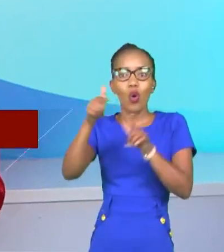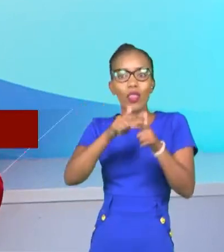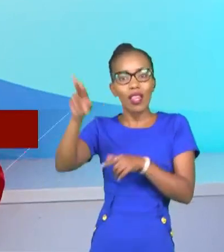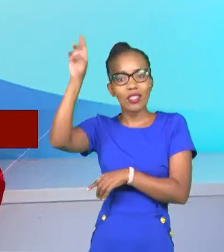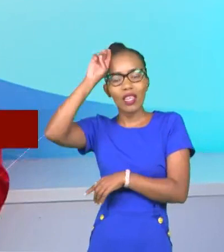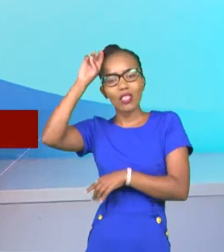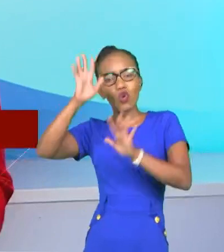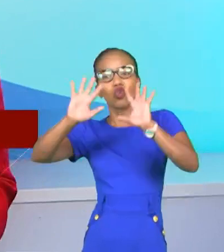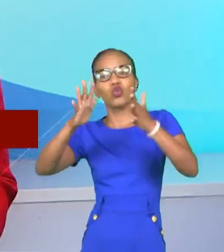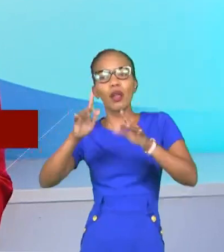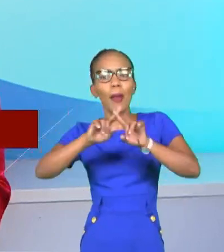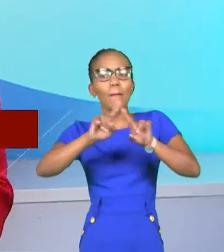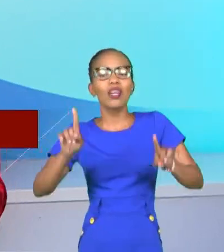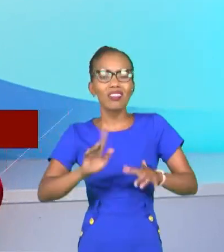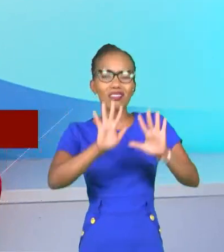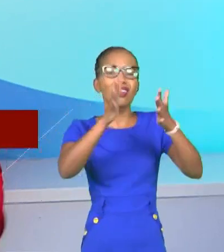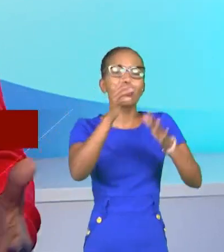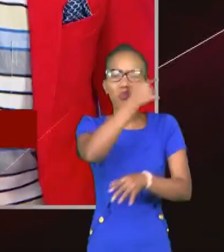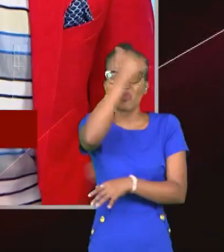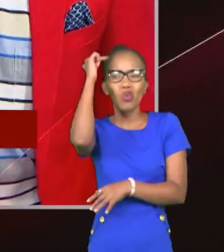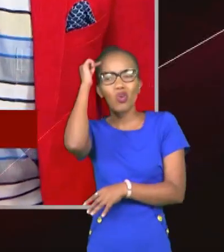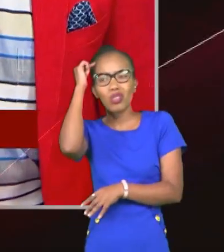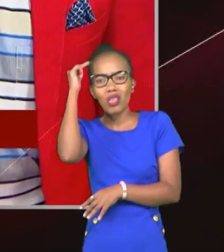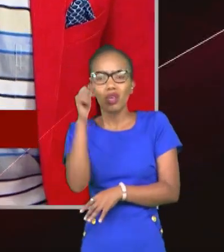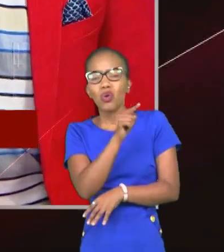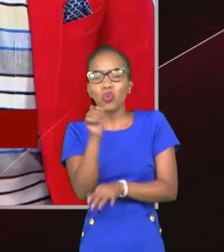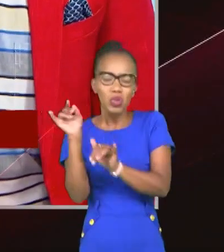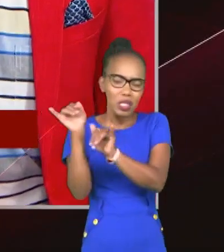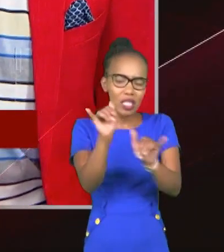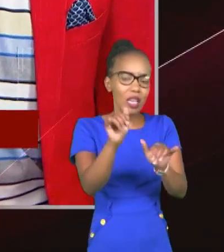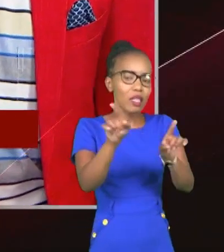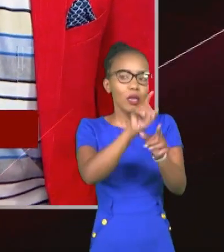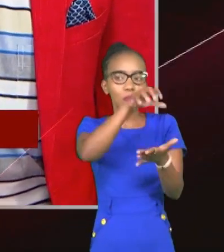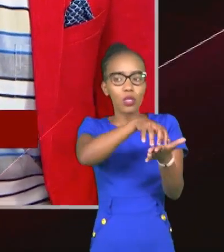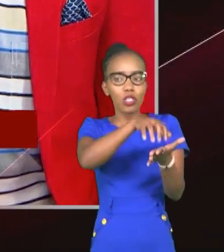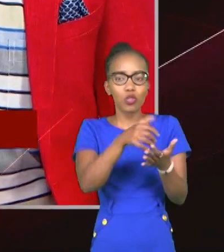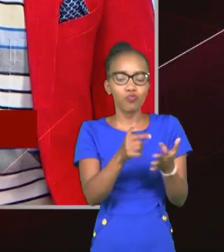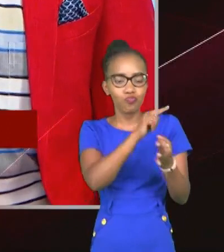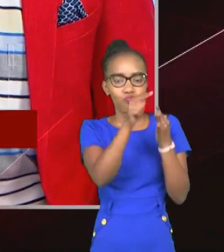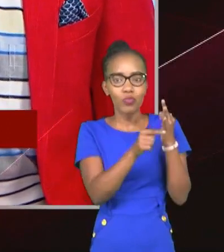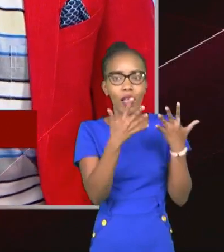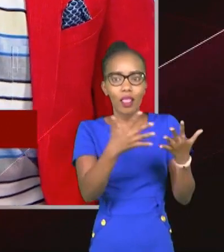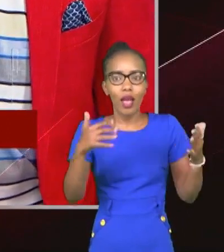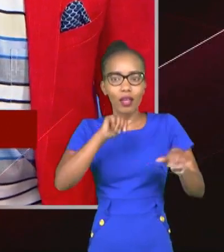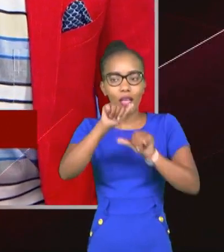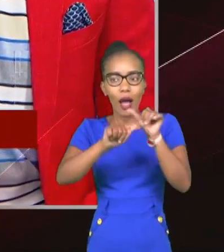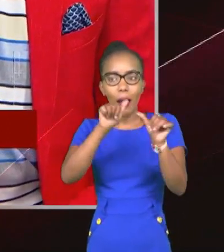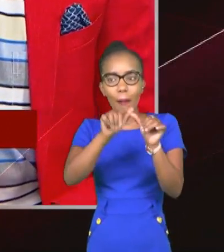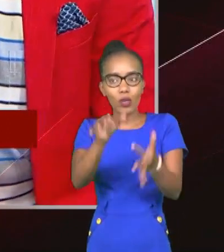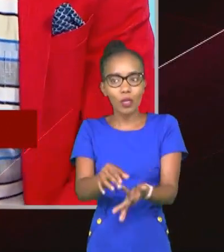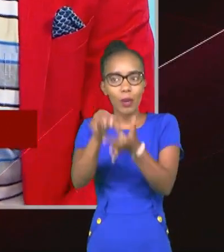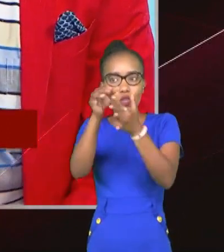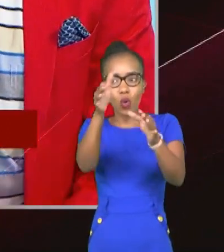celebrate. But you don't celebrate because of you've retained your seat. So I just wanted to say those three things about this particular